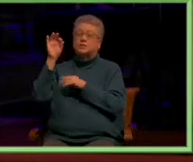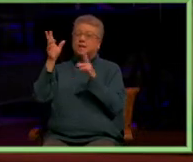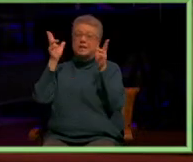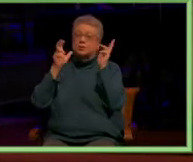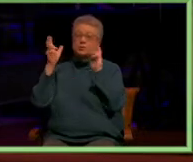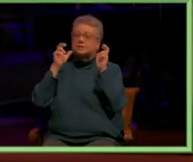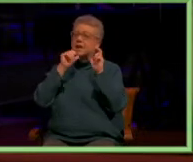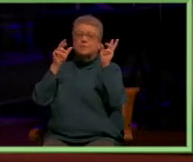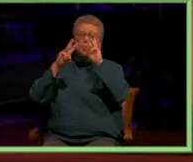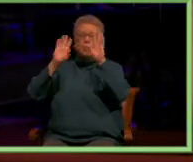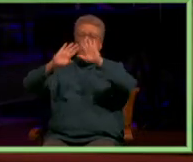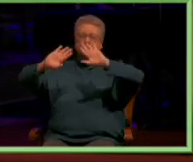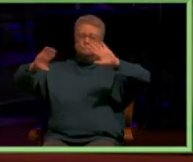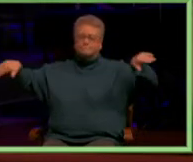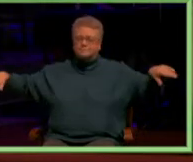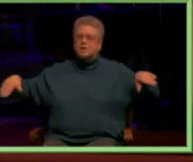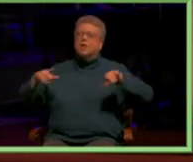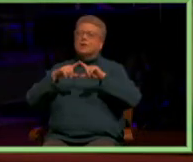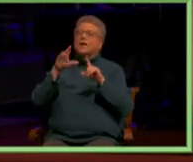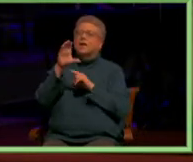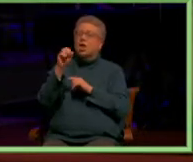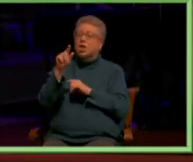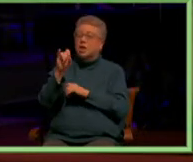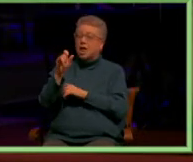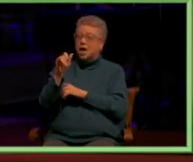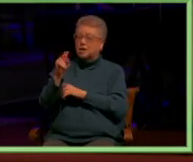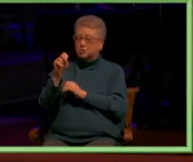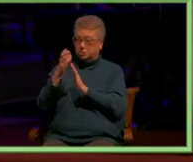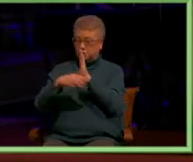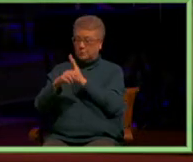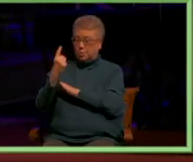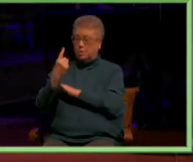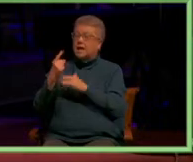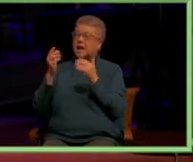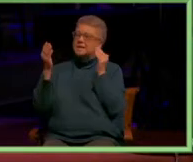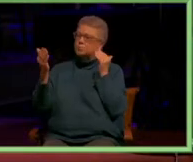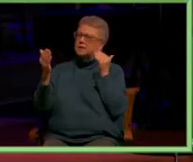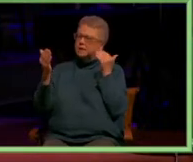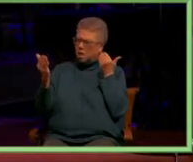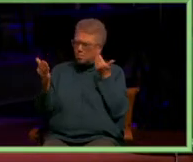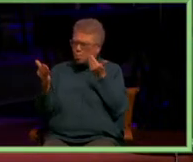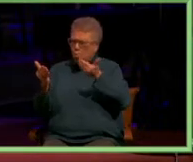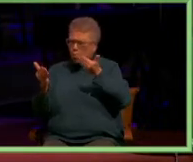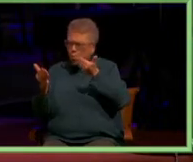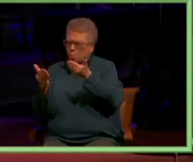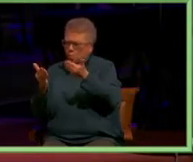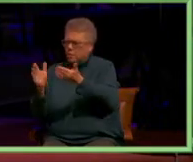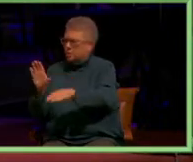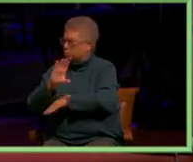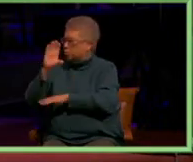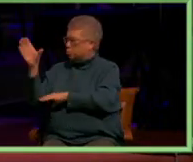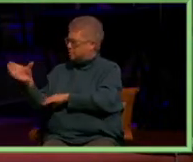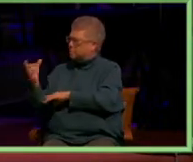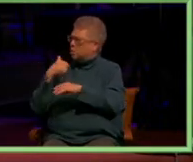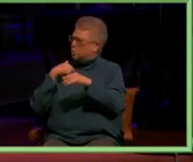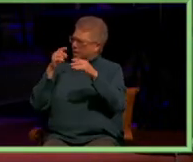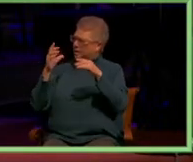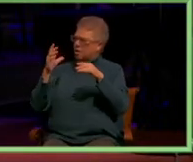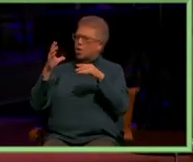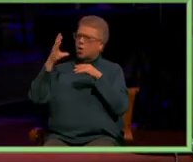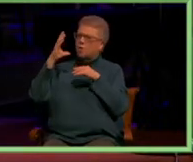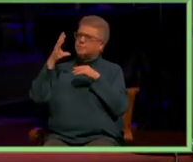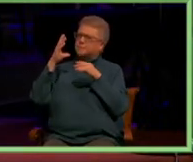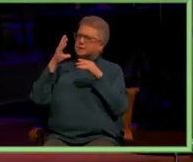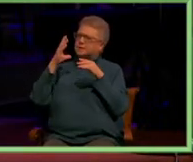other stuff, all right? So in Colossians 1, now when you think about as we approach Christmas, We're approaching this